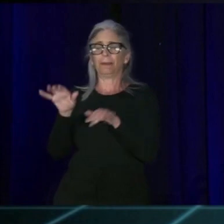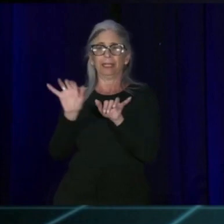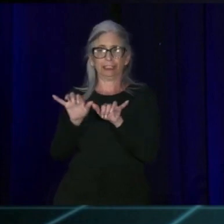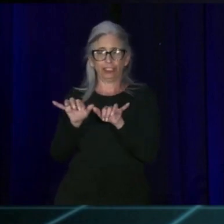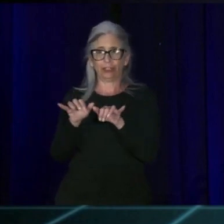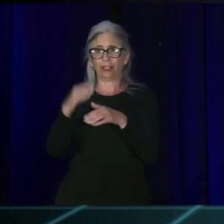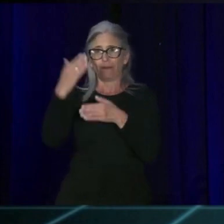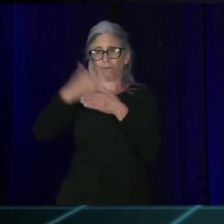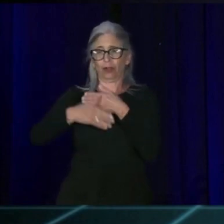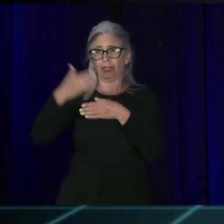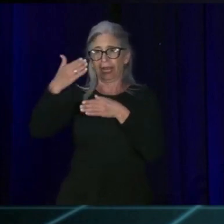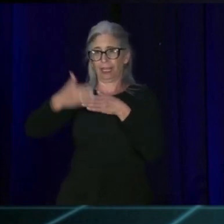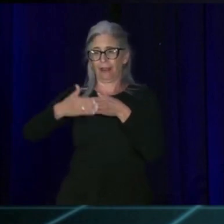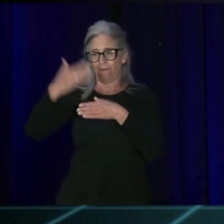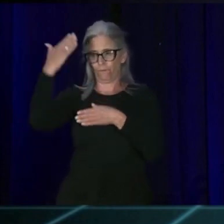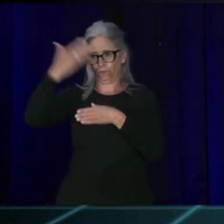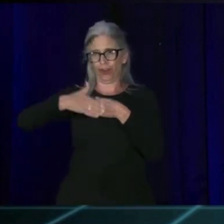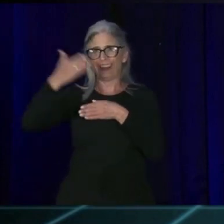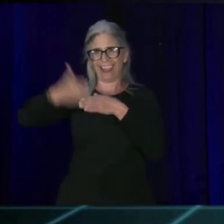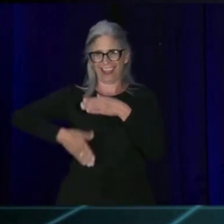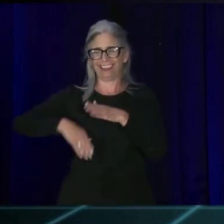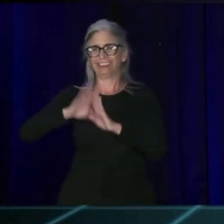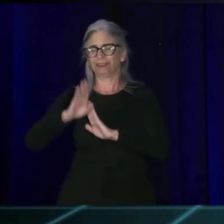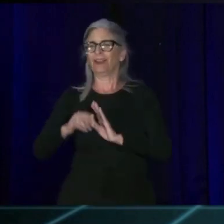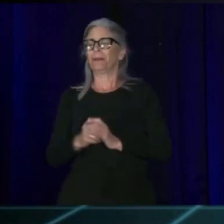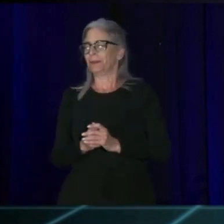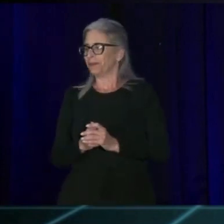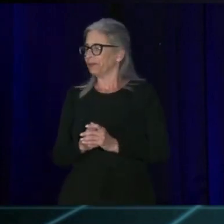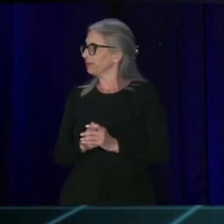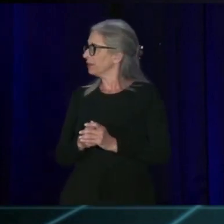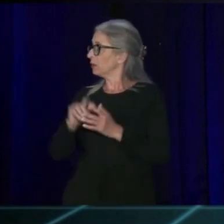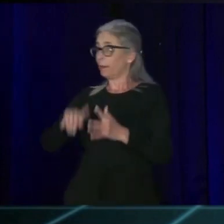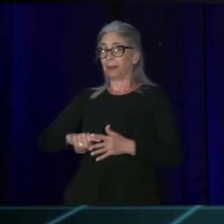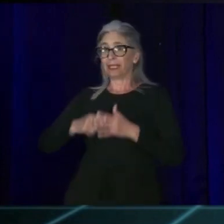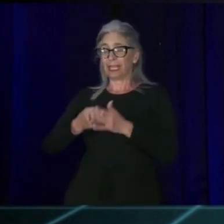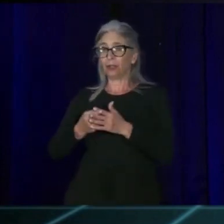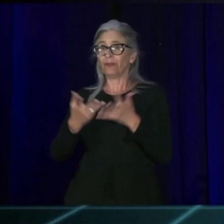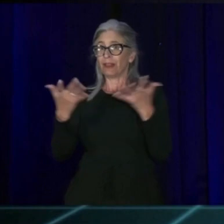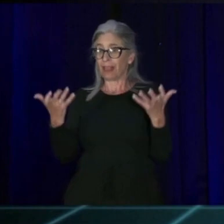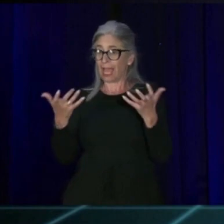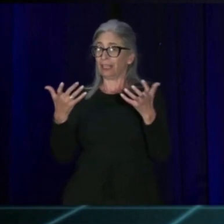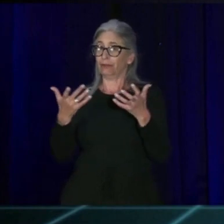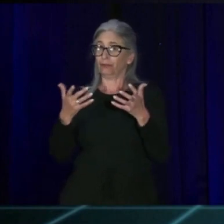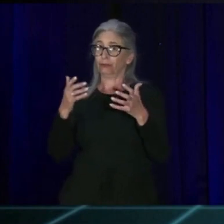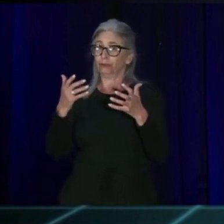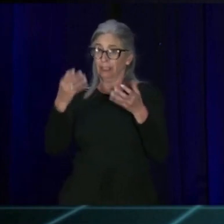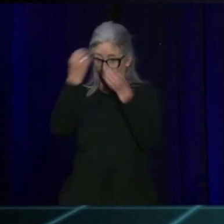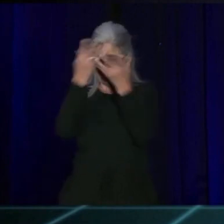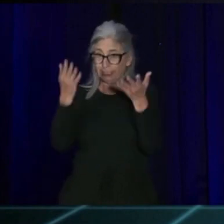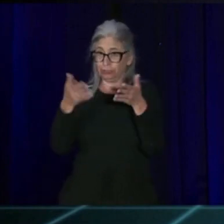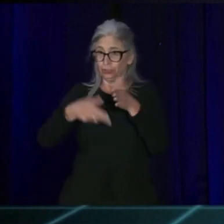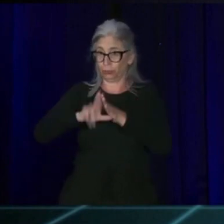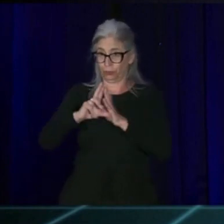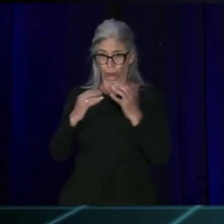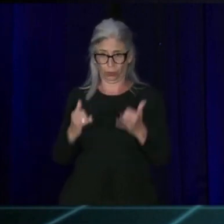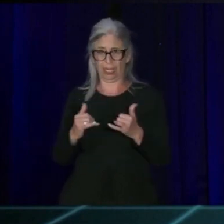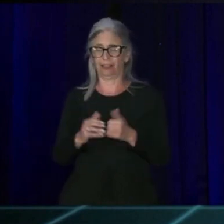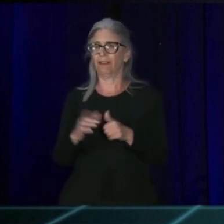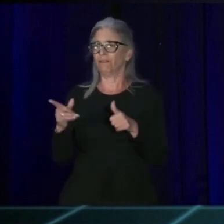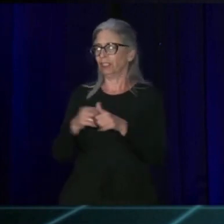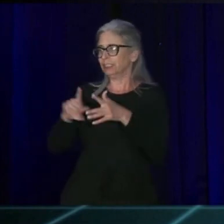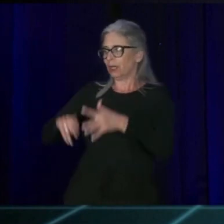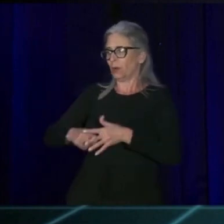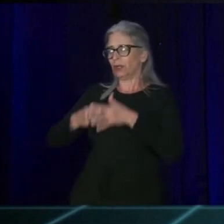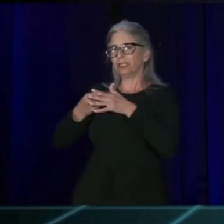direction. And without further ado, let's get started because we have quite a lot of ground to cover. And I want to start by going through some